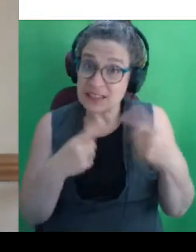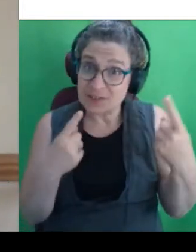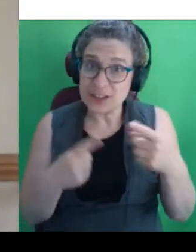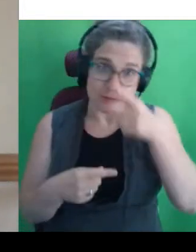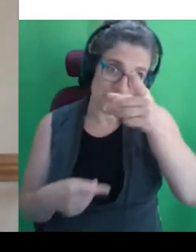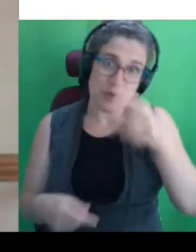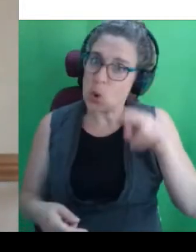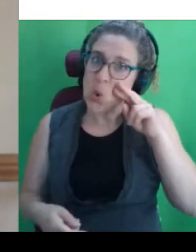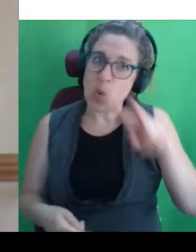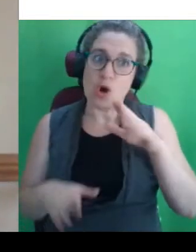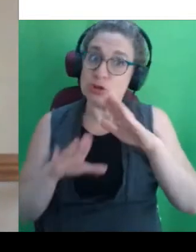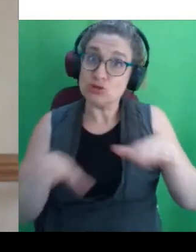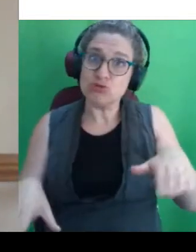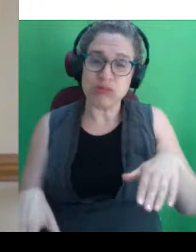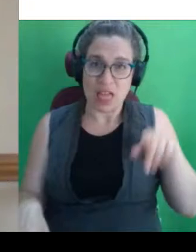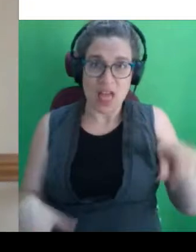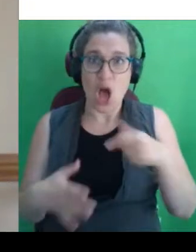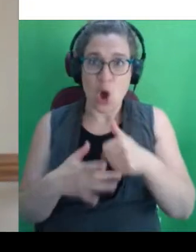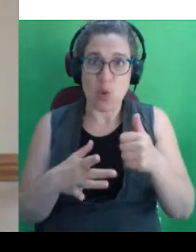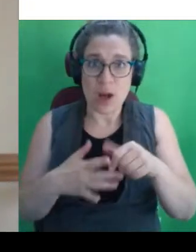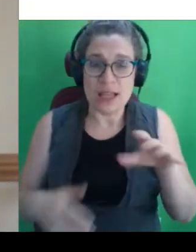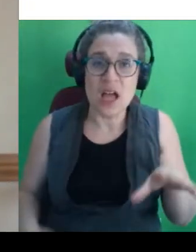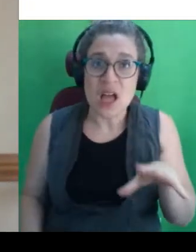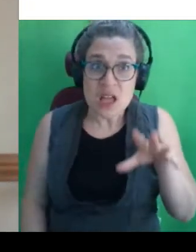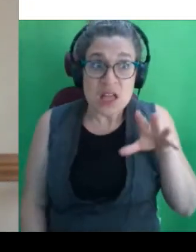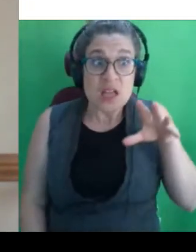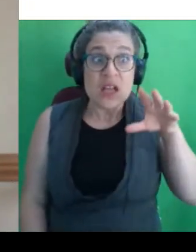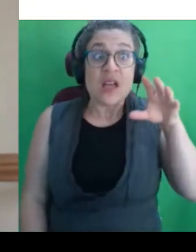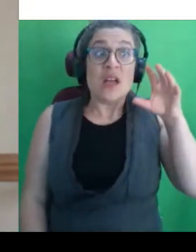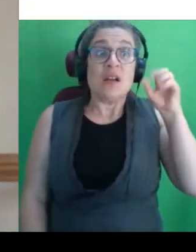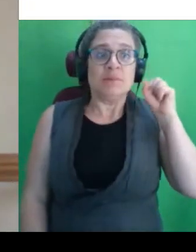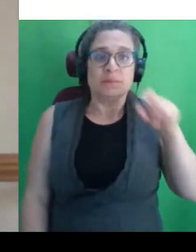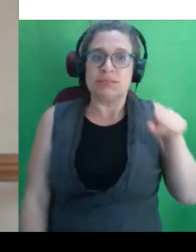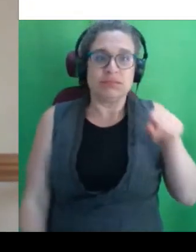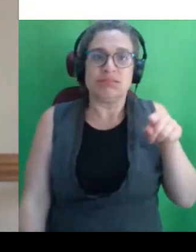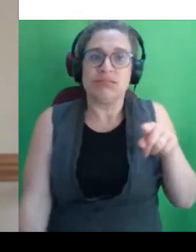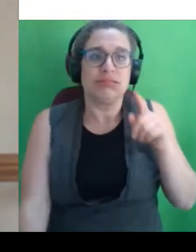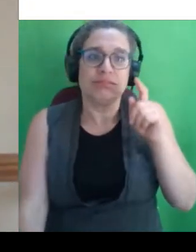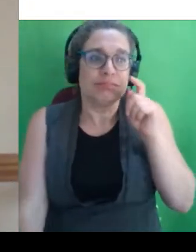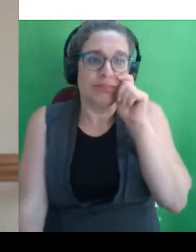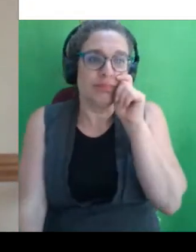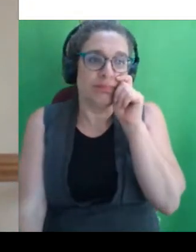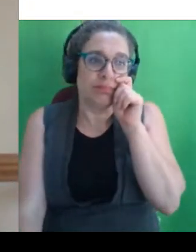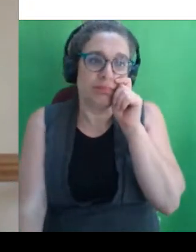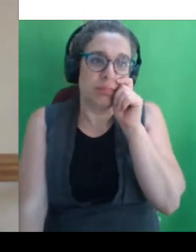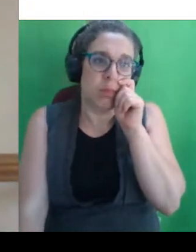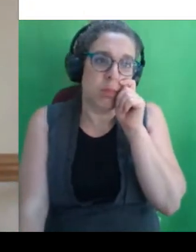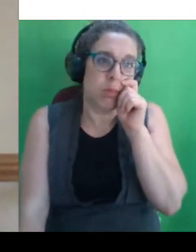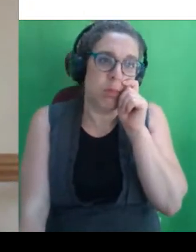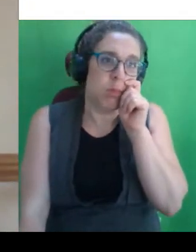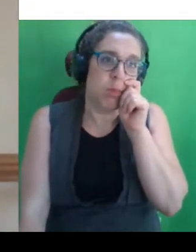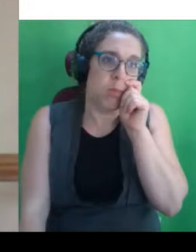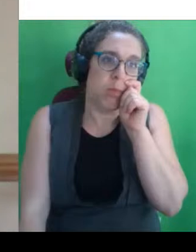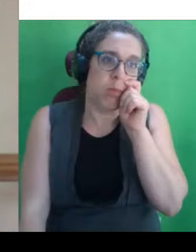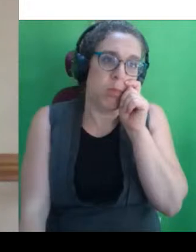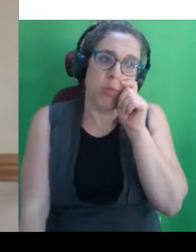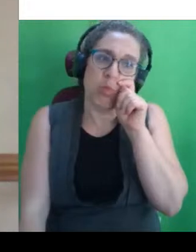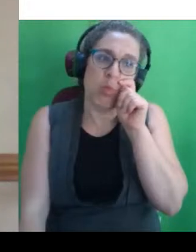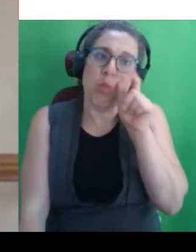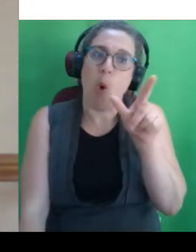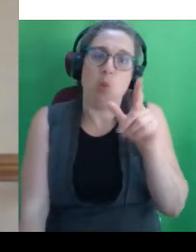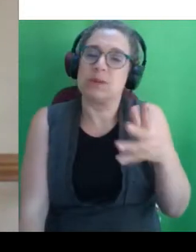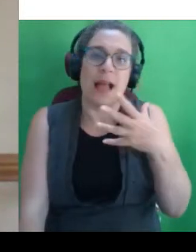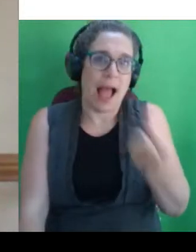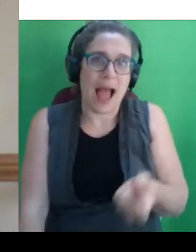crying, they tend to breath hold, so they won't actually see they won't actually get delivery of the drug at